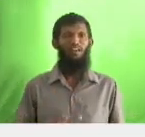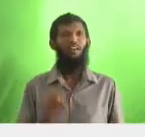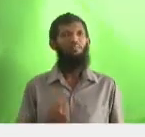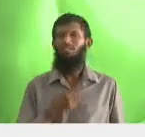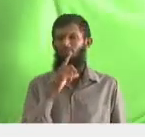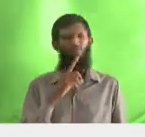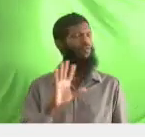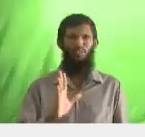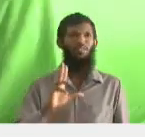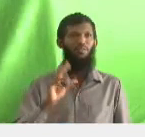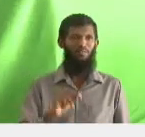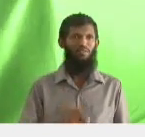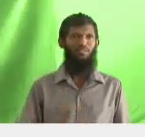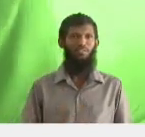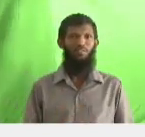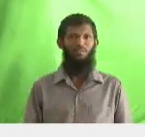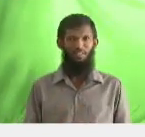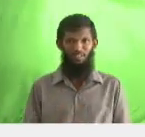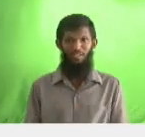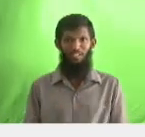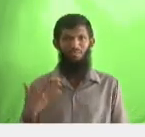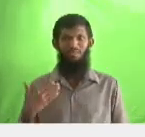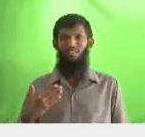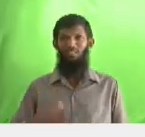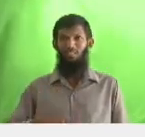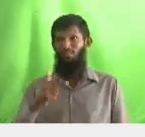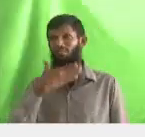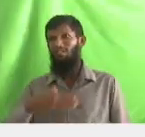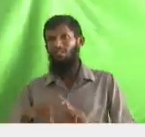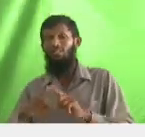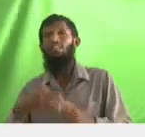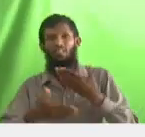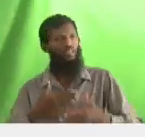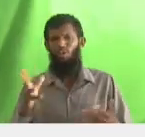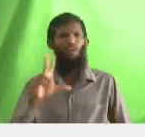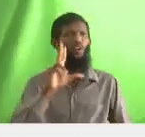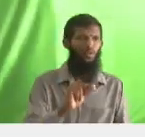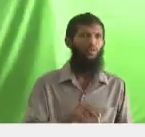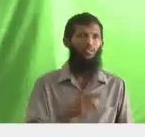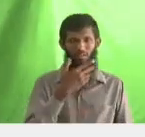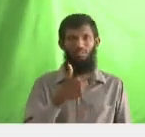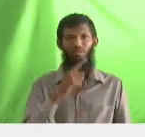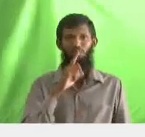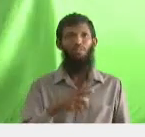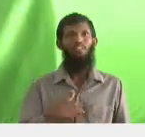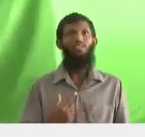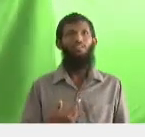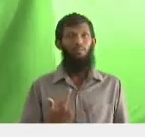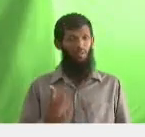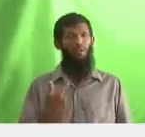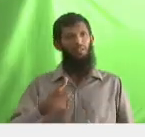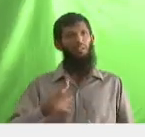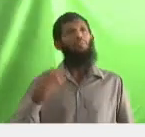say that. The people of knowledge told him, don't say those words. Those words are actually against your own